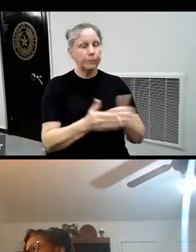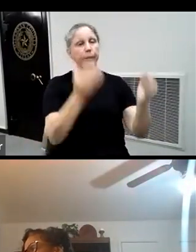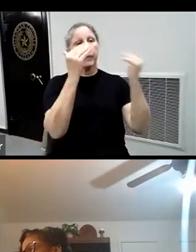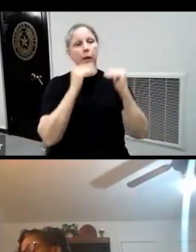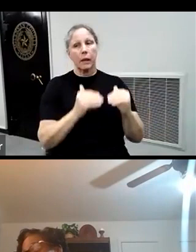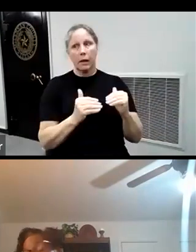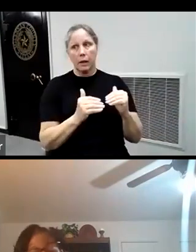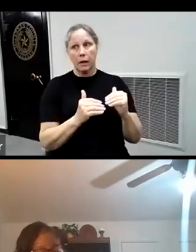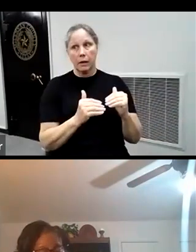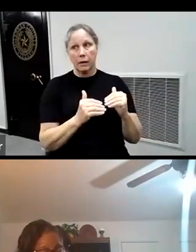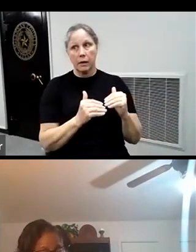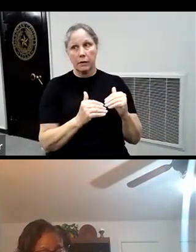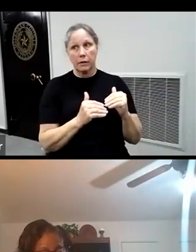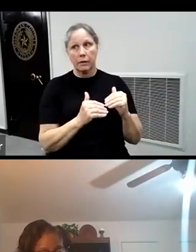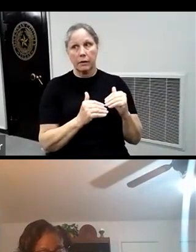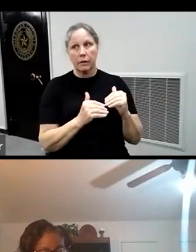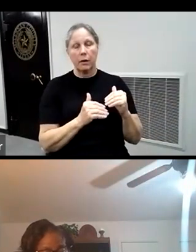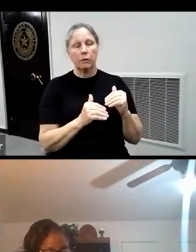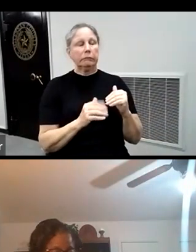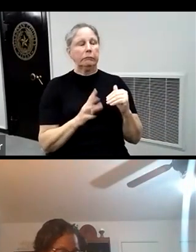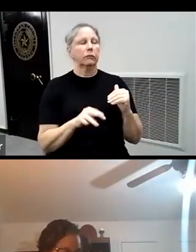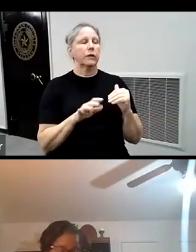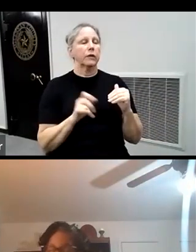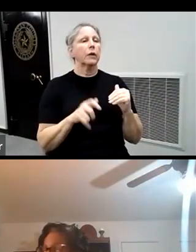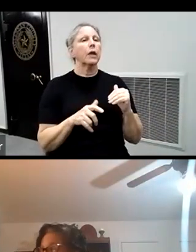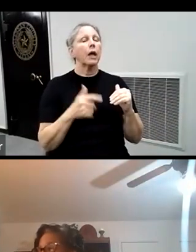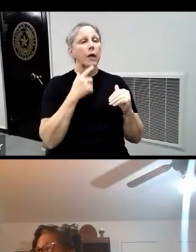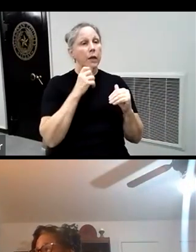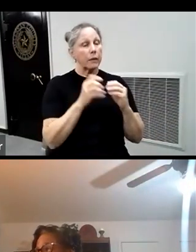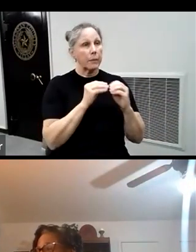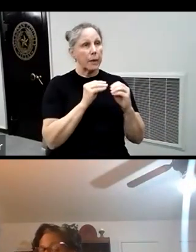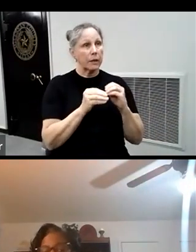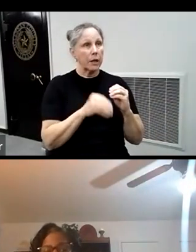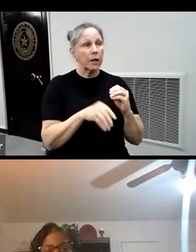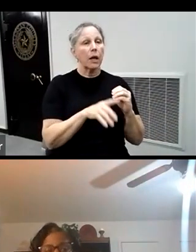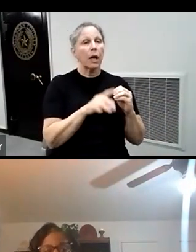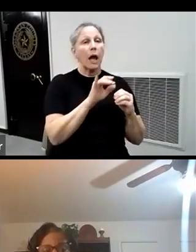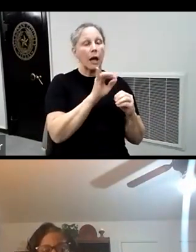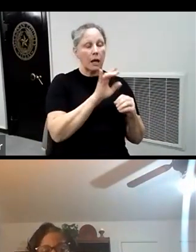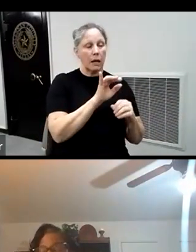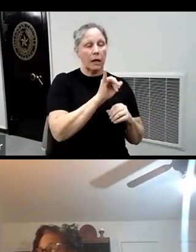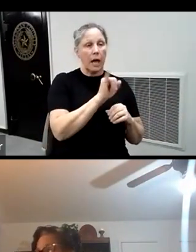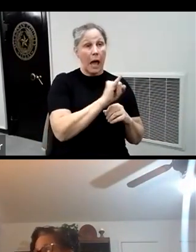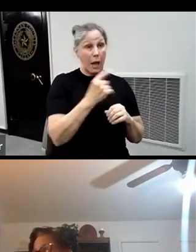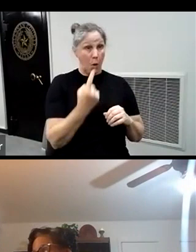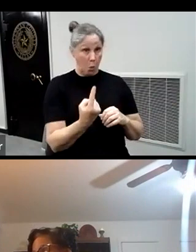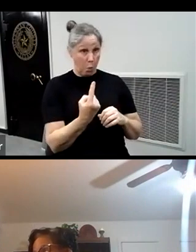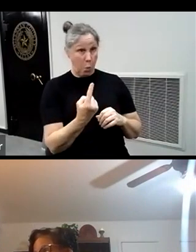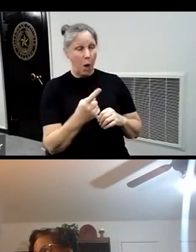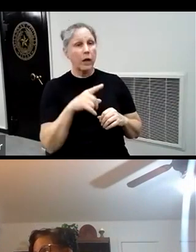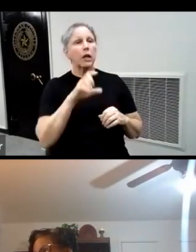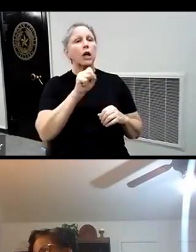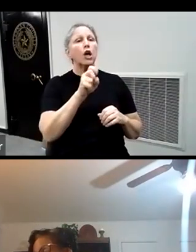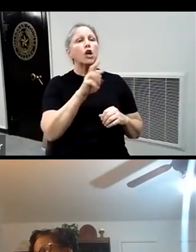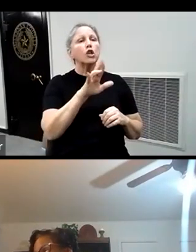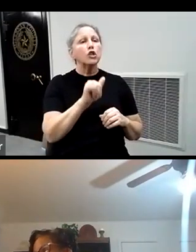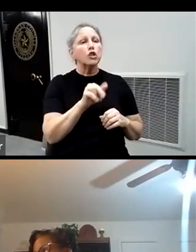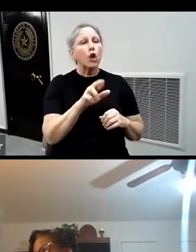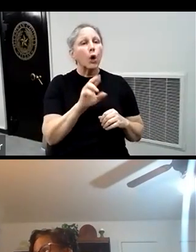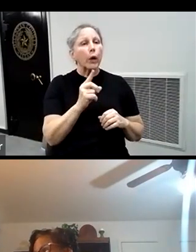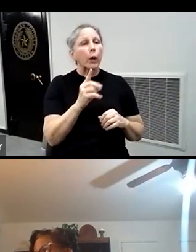Under under capital improvements, repairs and maintenance, under I-1s regarding the Surrey Ridge Improvement